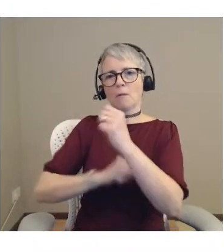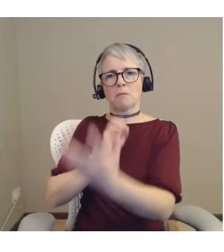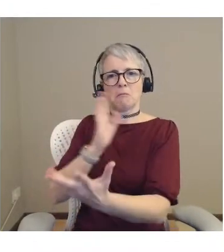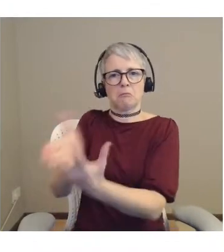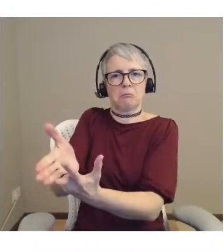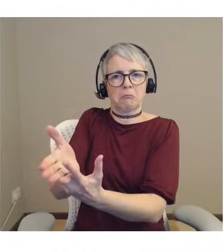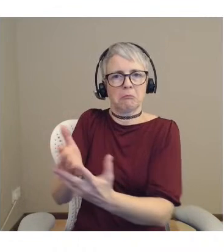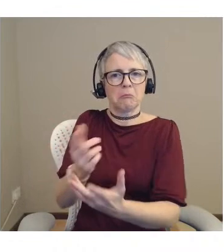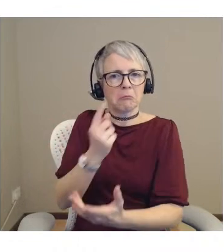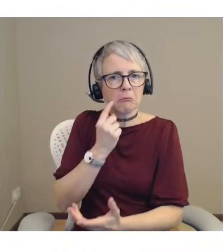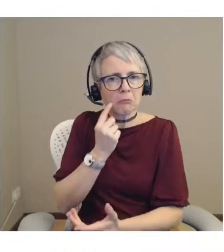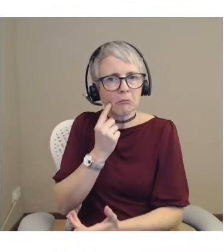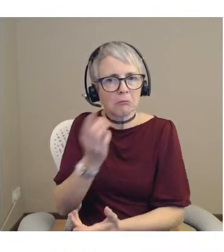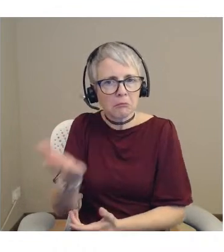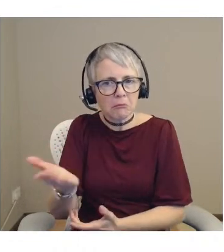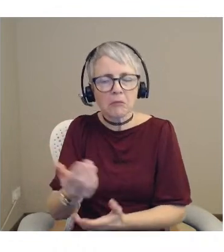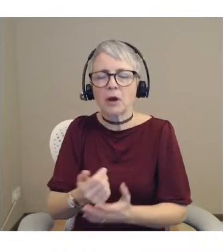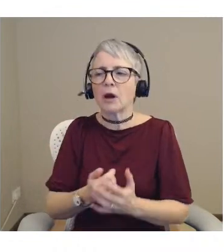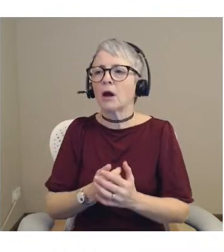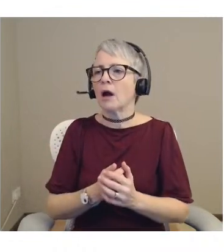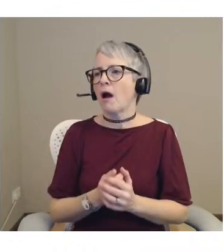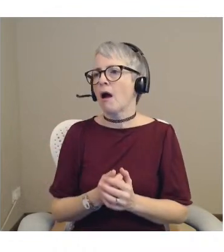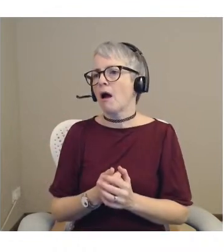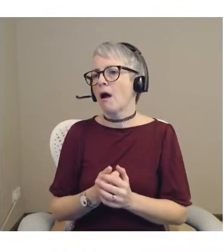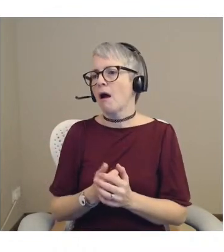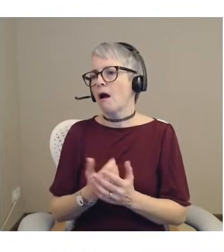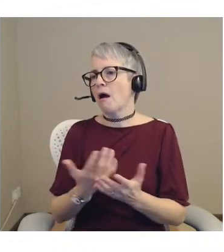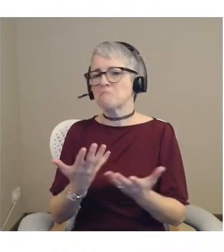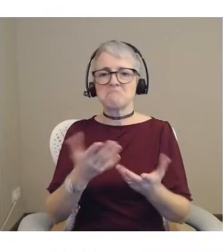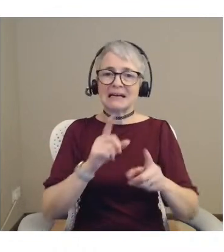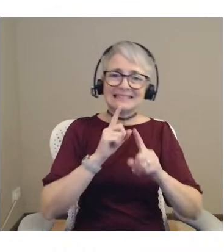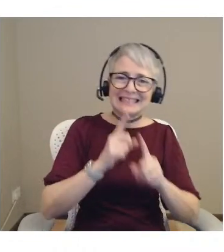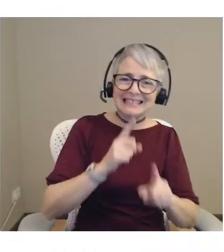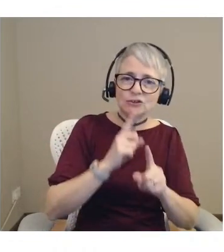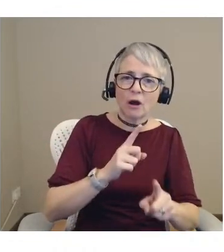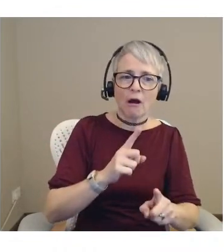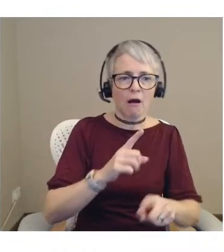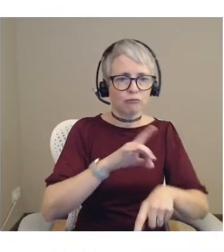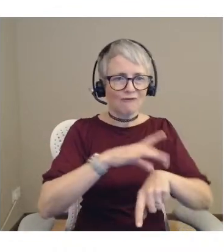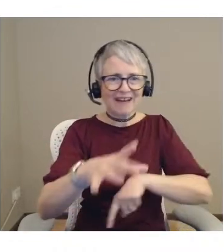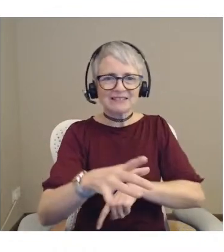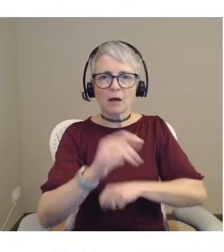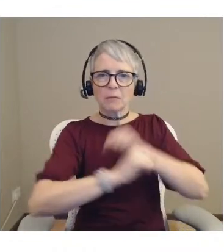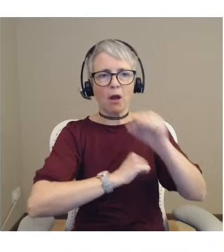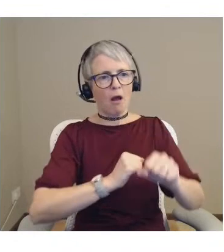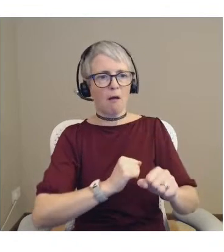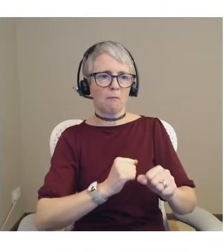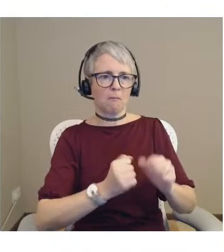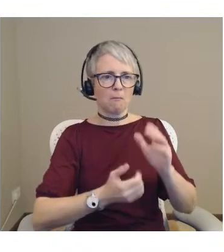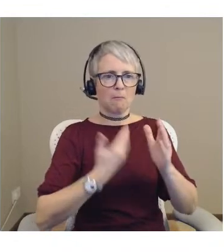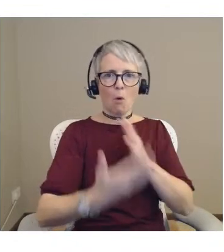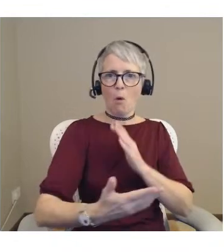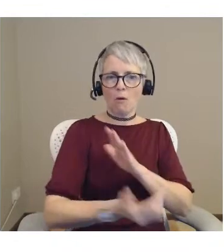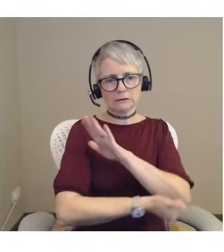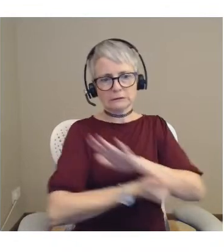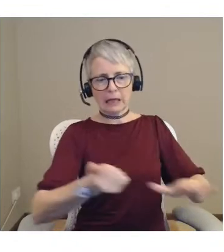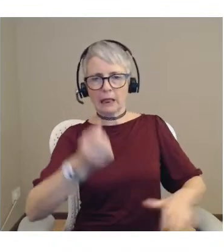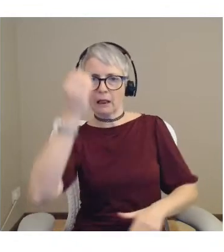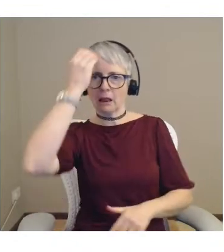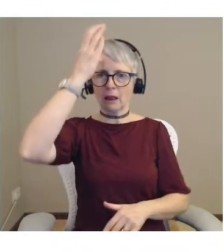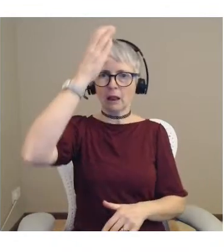to increase the skills of teachers and professors on diversity and persons with disabilities, and